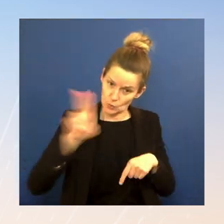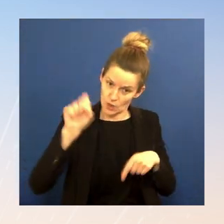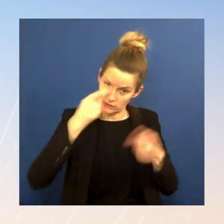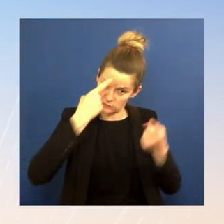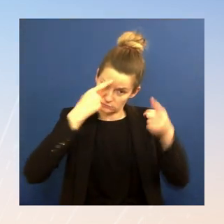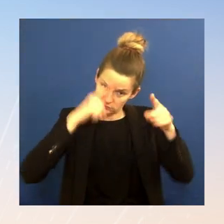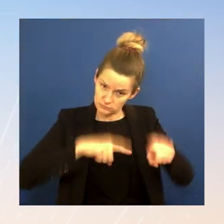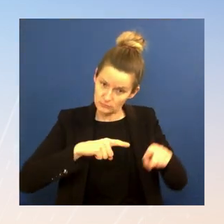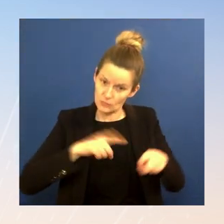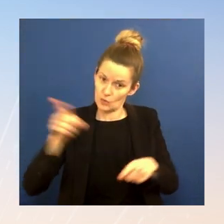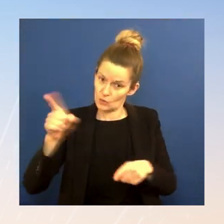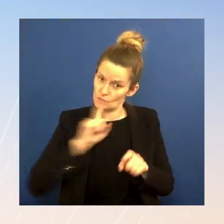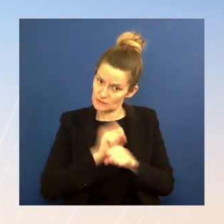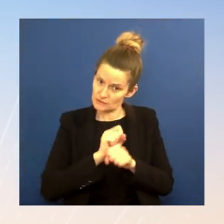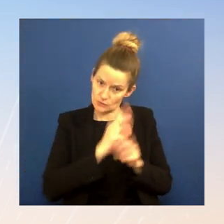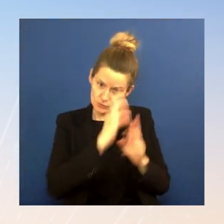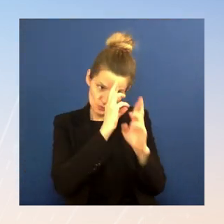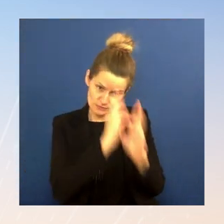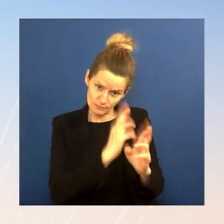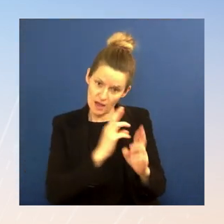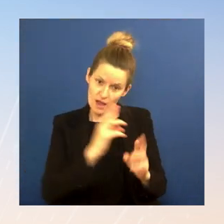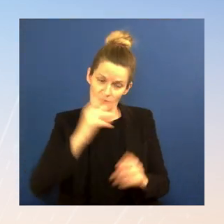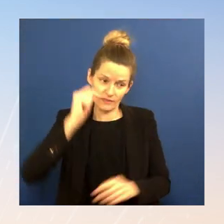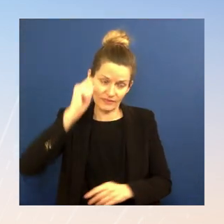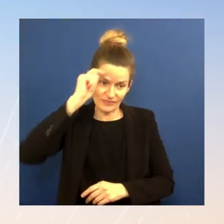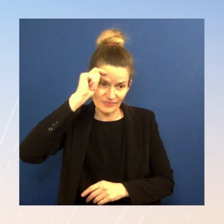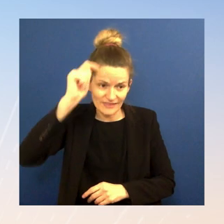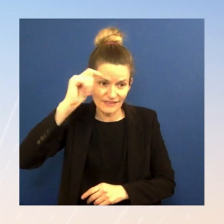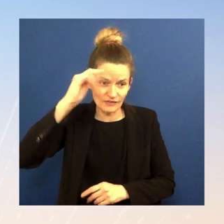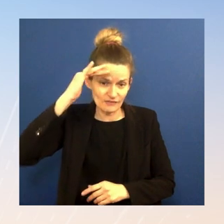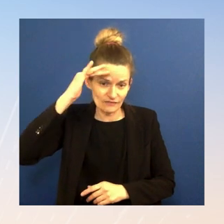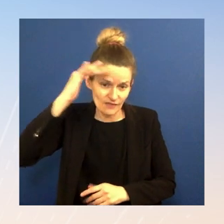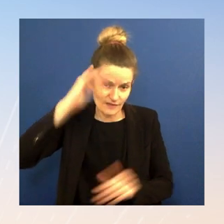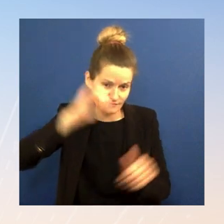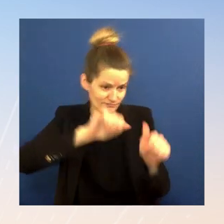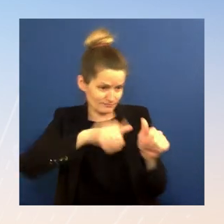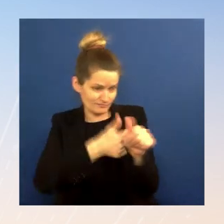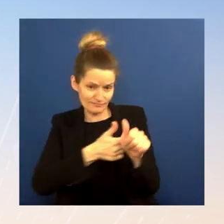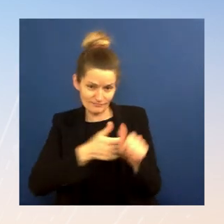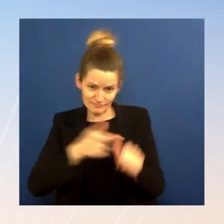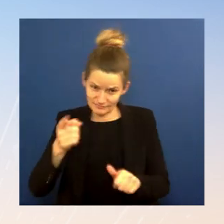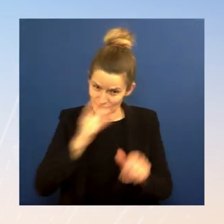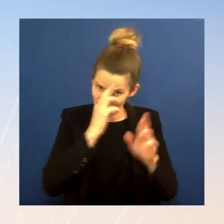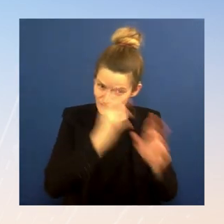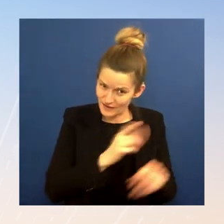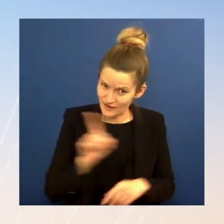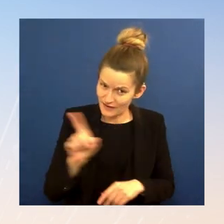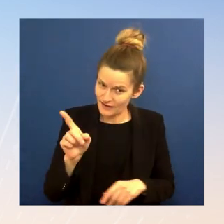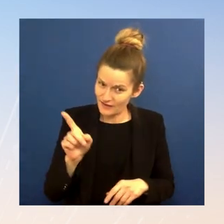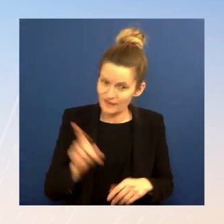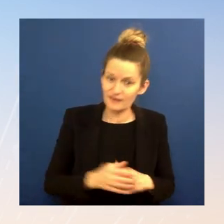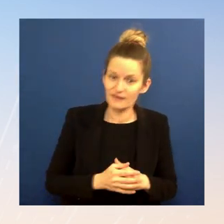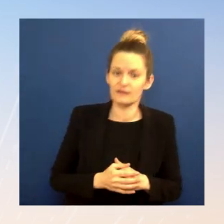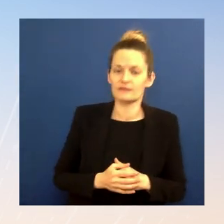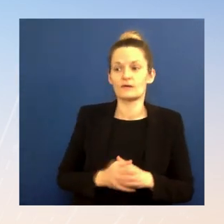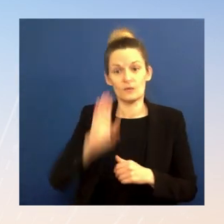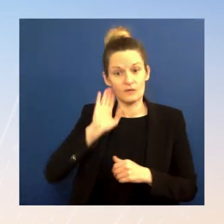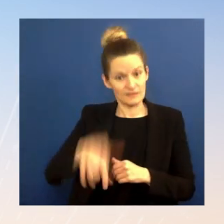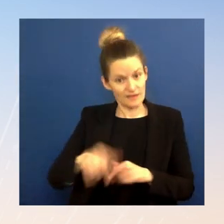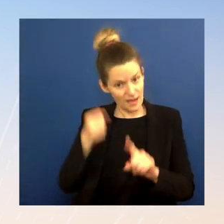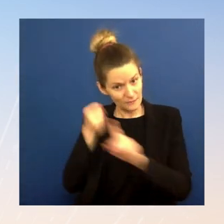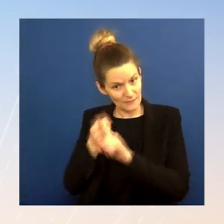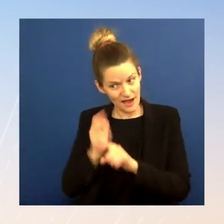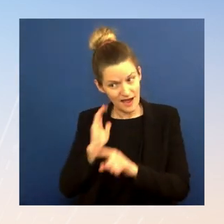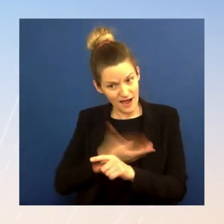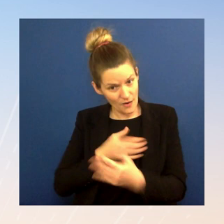speaks volumes. And it also speaks volumes not only in Russia and Ukraine, but around the world. And this call also comes, as Jake Sullivan's meeting earlier